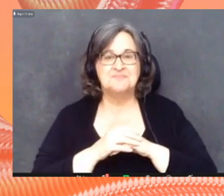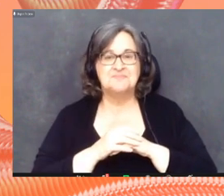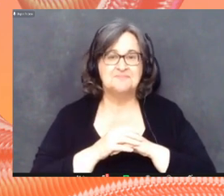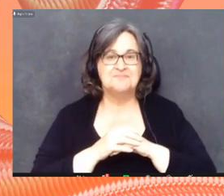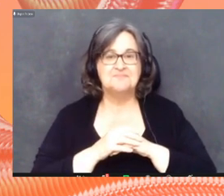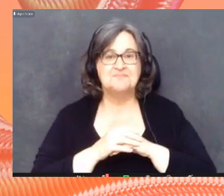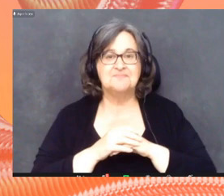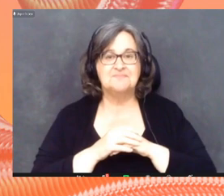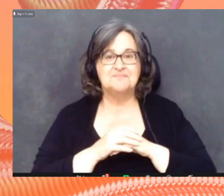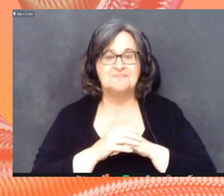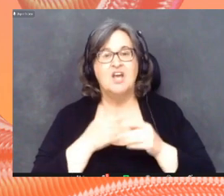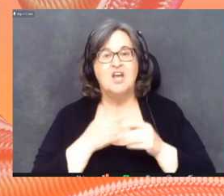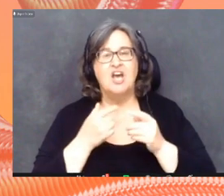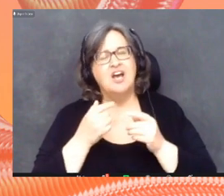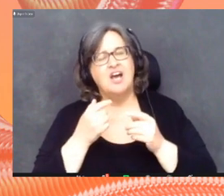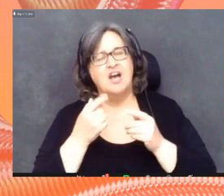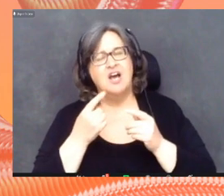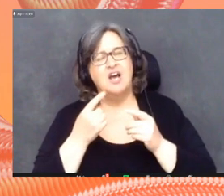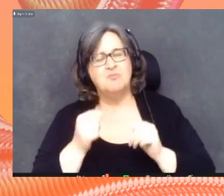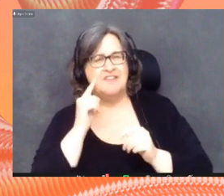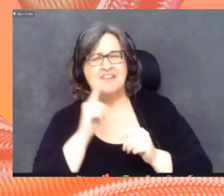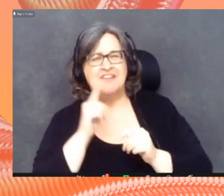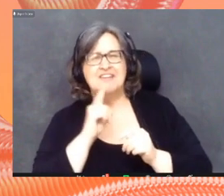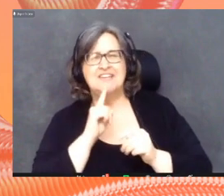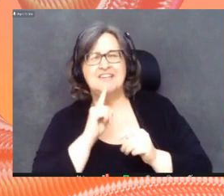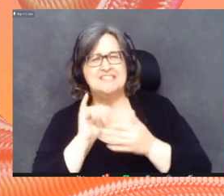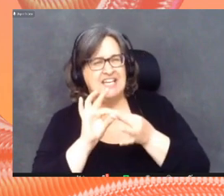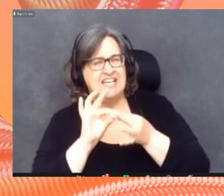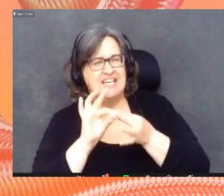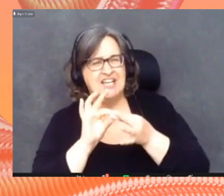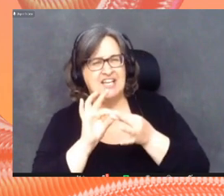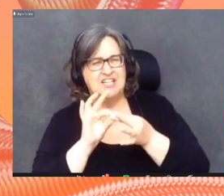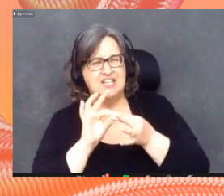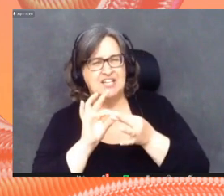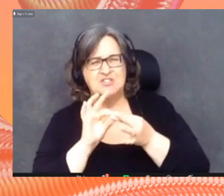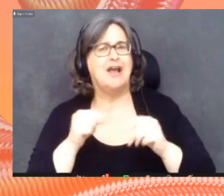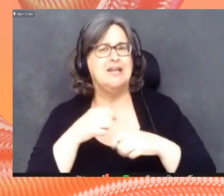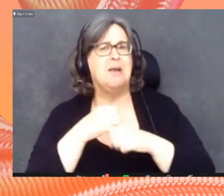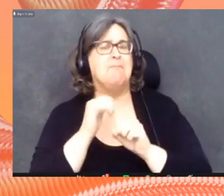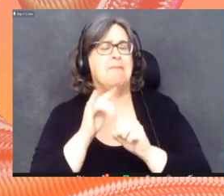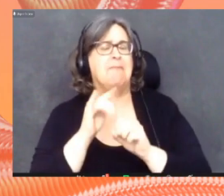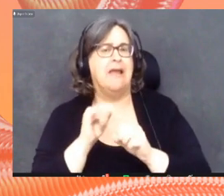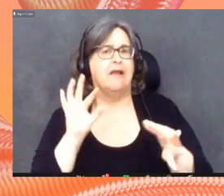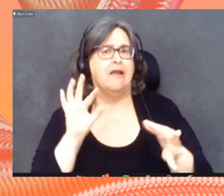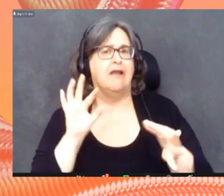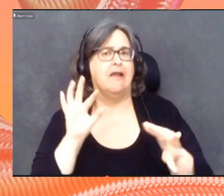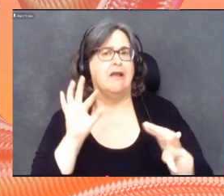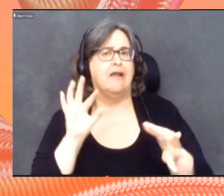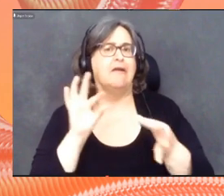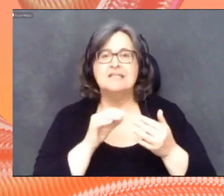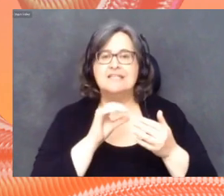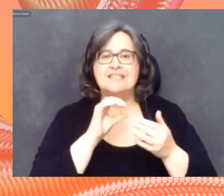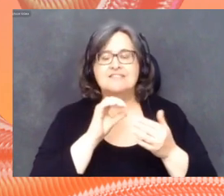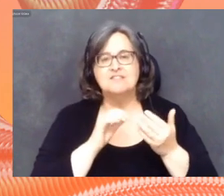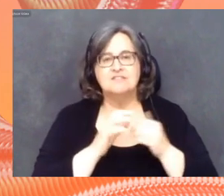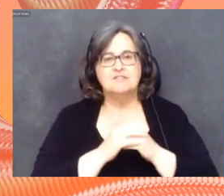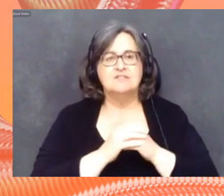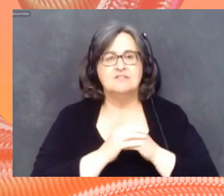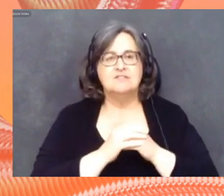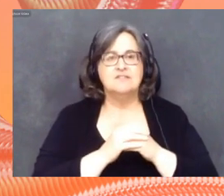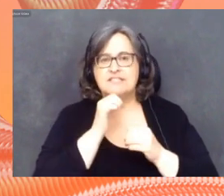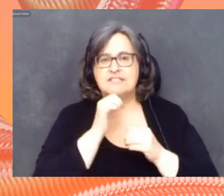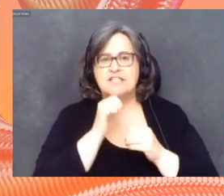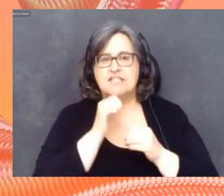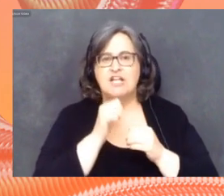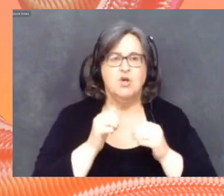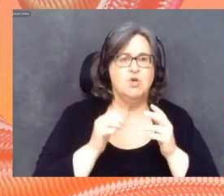I've been trying to sit with, I'm like, is this a connection or am I just trying to make it a connection? So, you know, my whole thing is emergence strategy, emergence, like